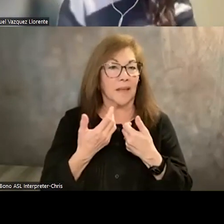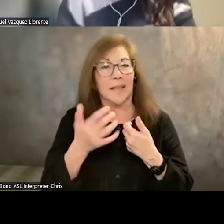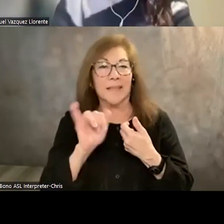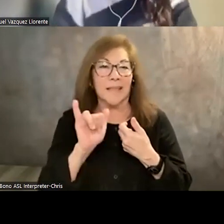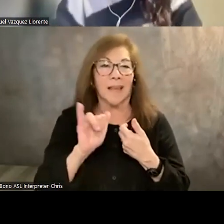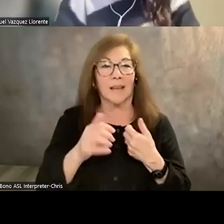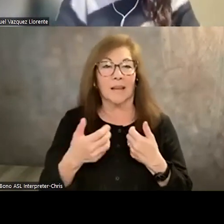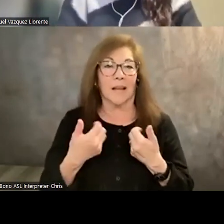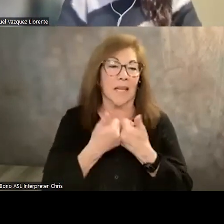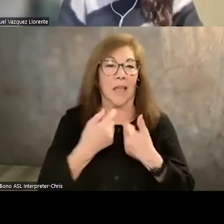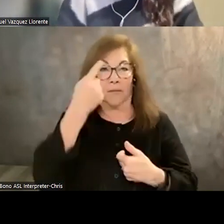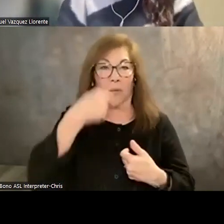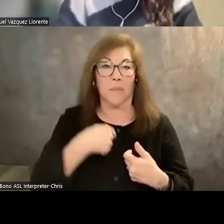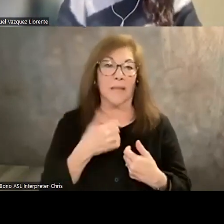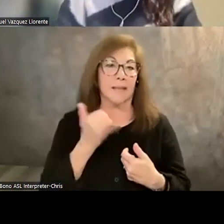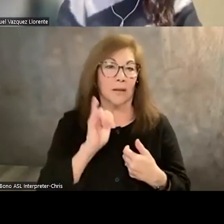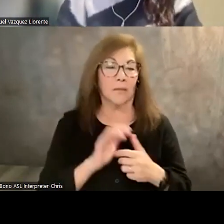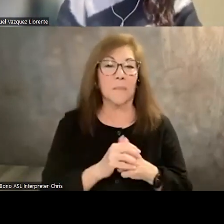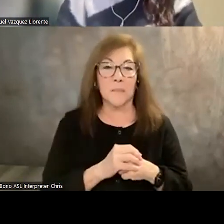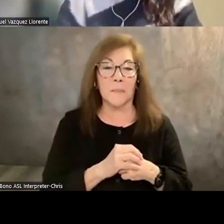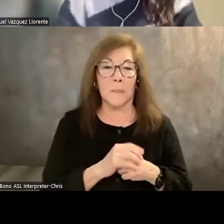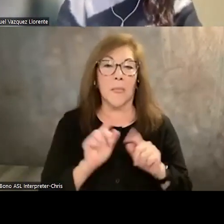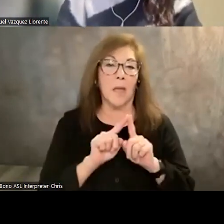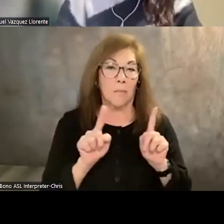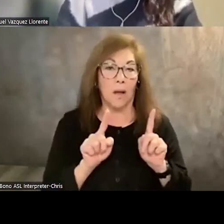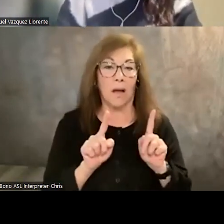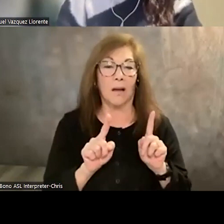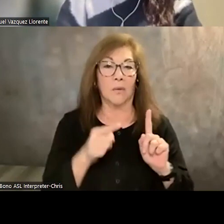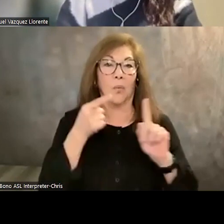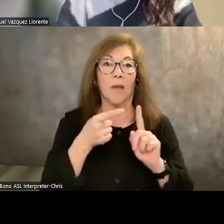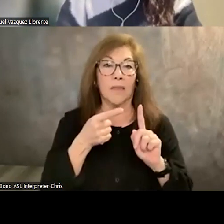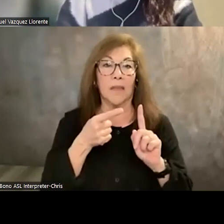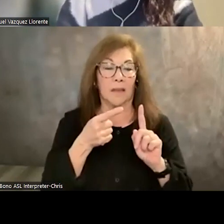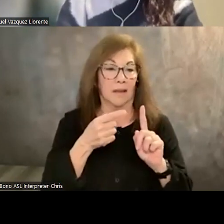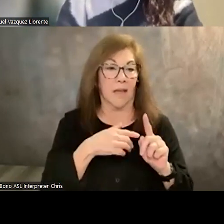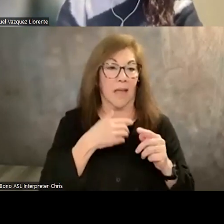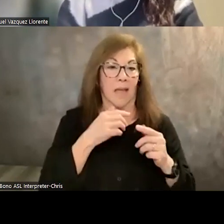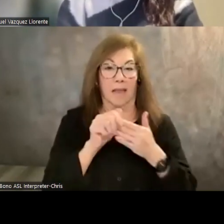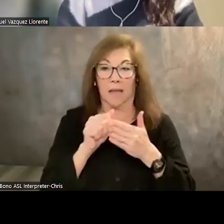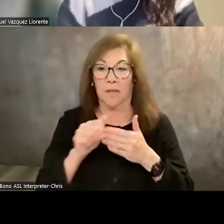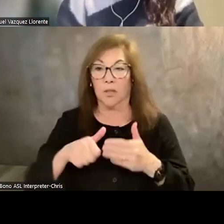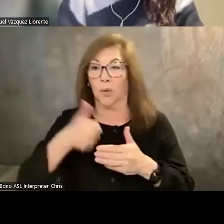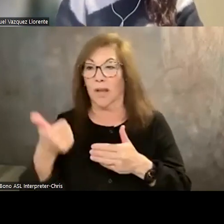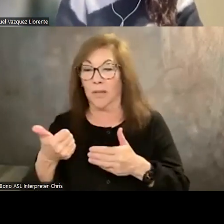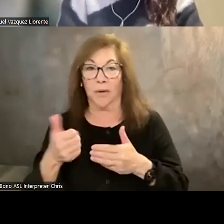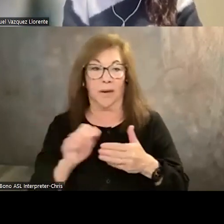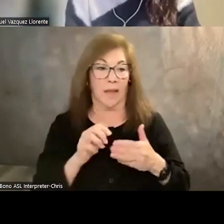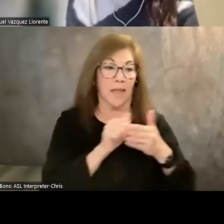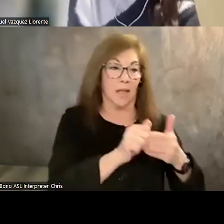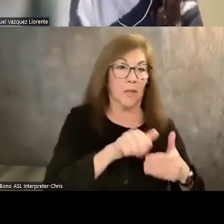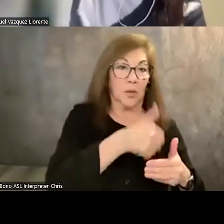me. And, but one thing led me to the other and to the other and to the other. By the way, I have